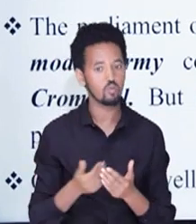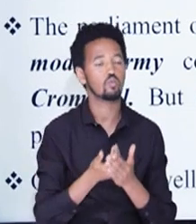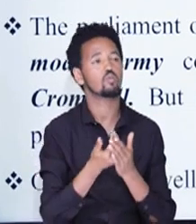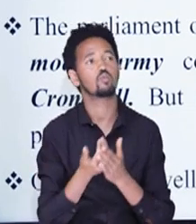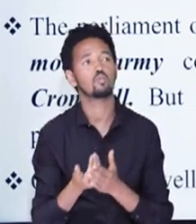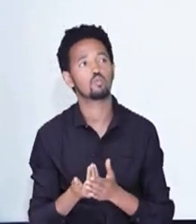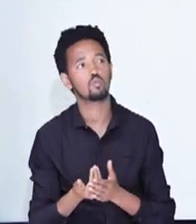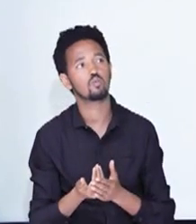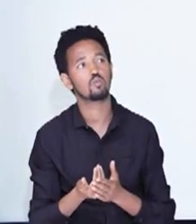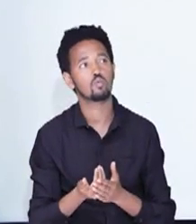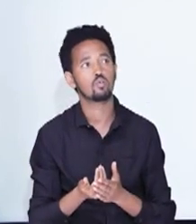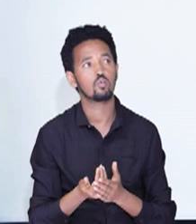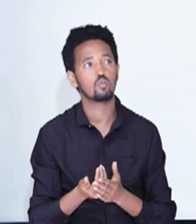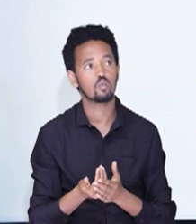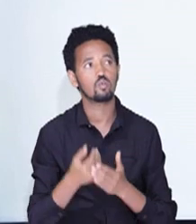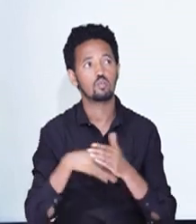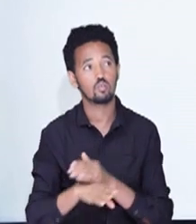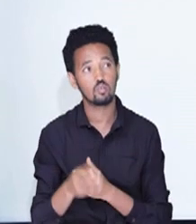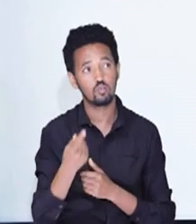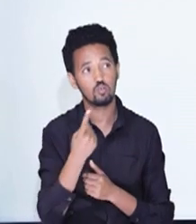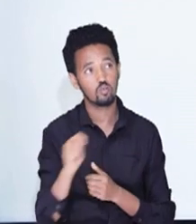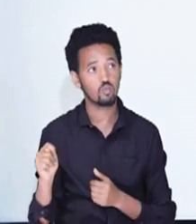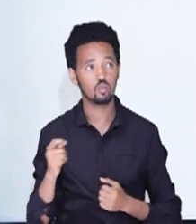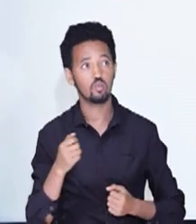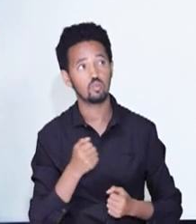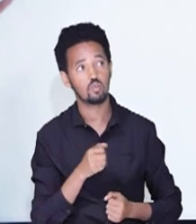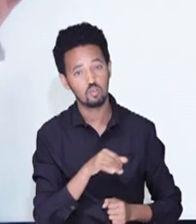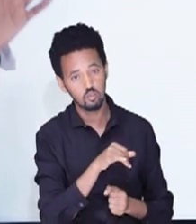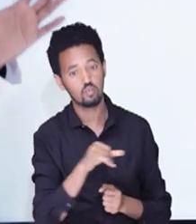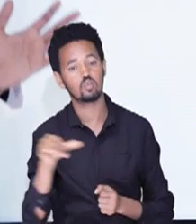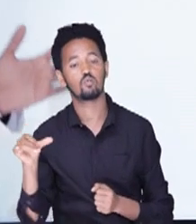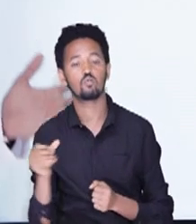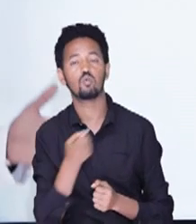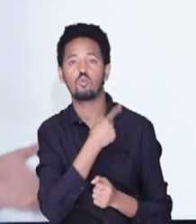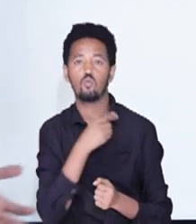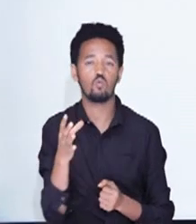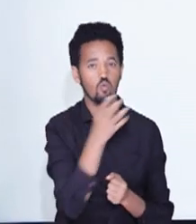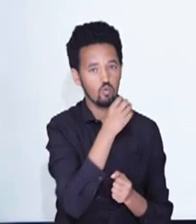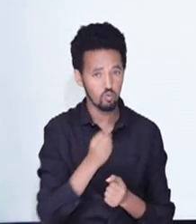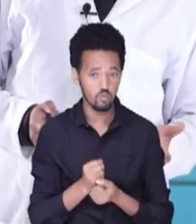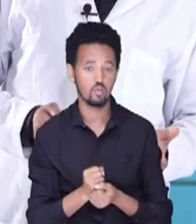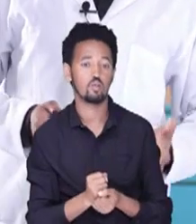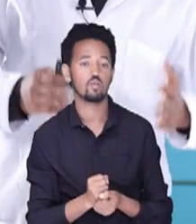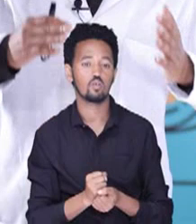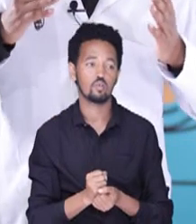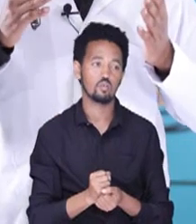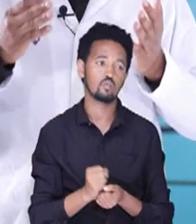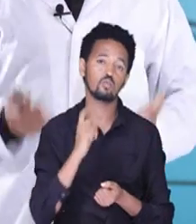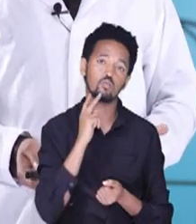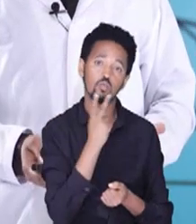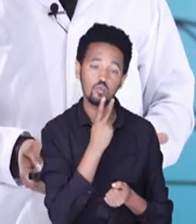Cromwell. In the First Civil War, the First Civil War was ended by the victory of